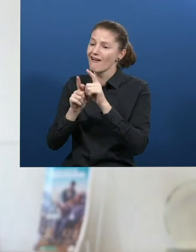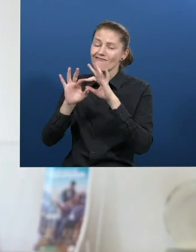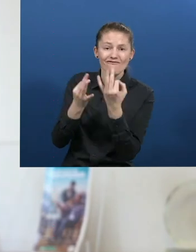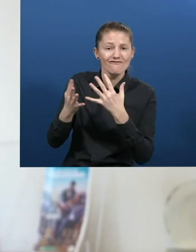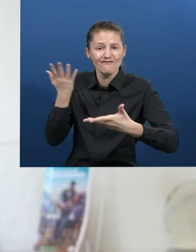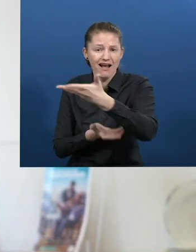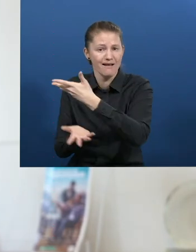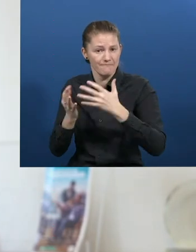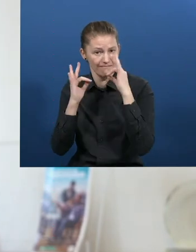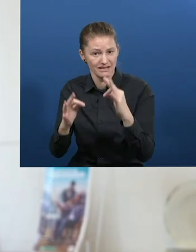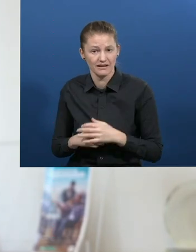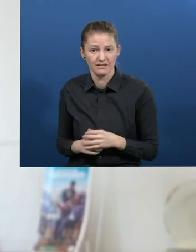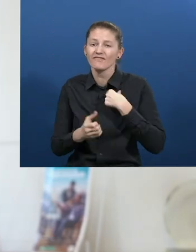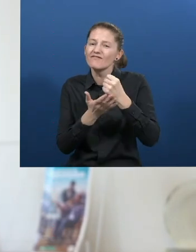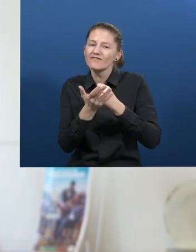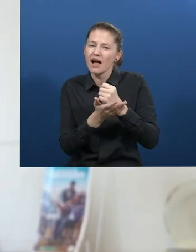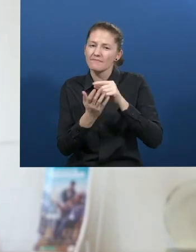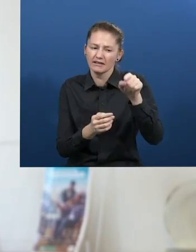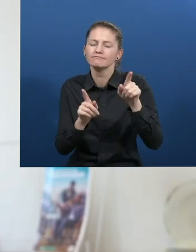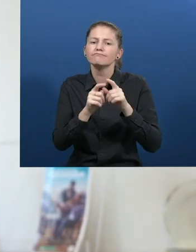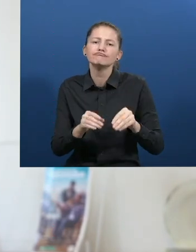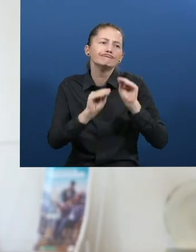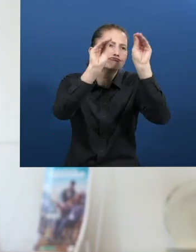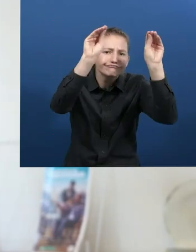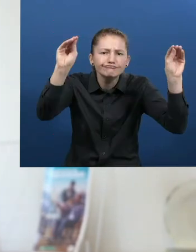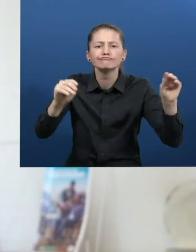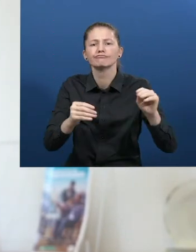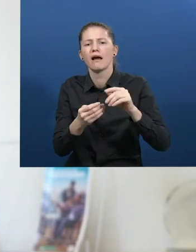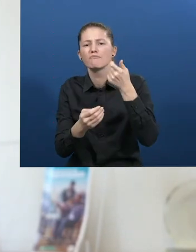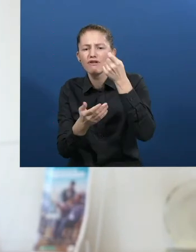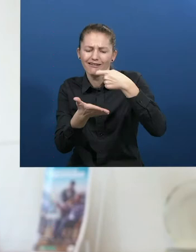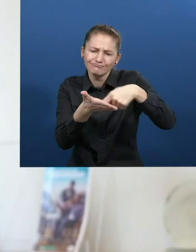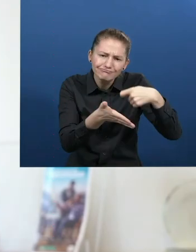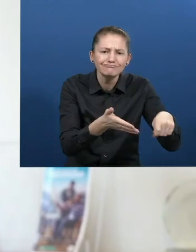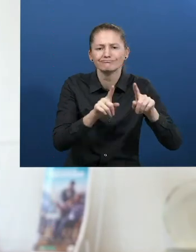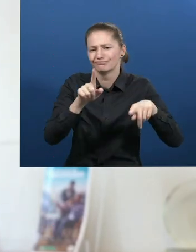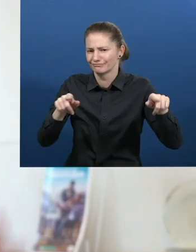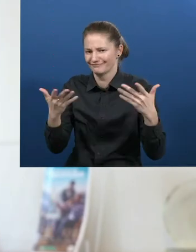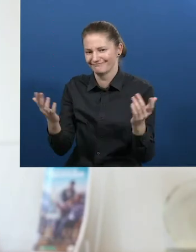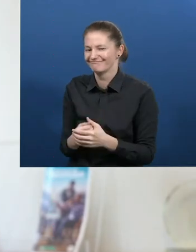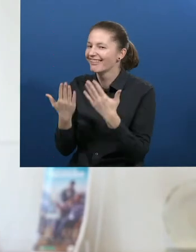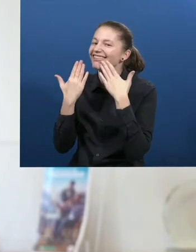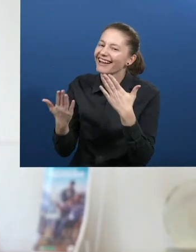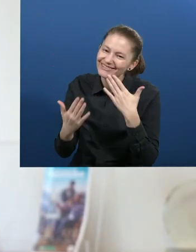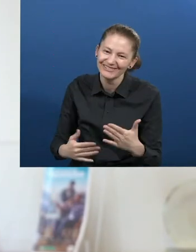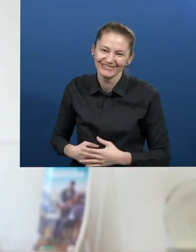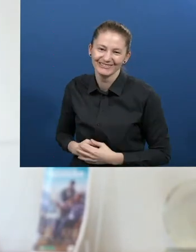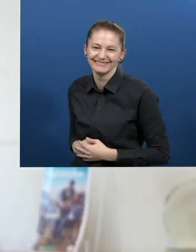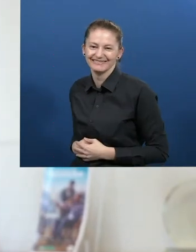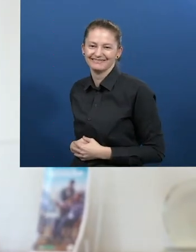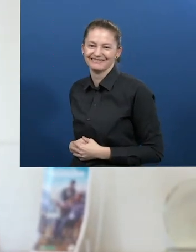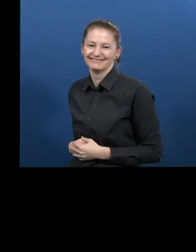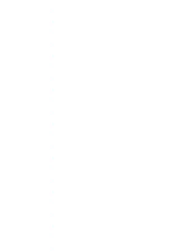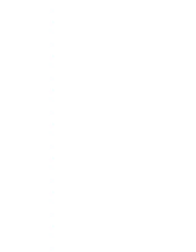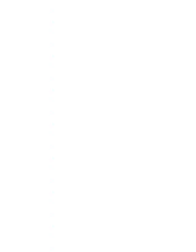reponedora y poniendo productos y poniendo precios. Muchas gracias.